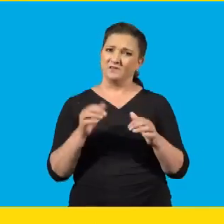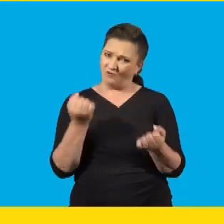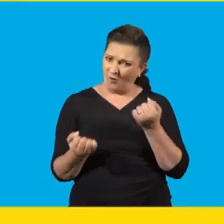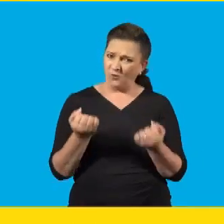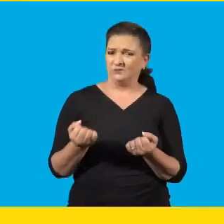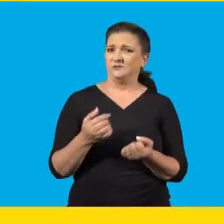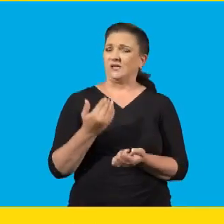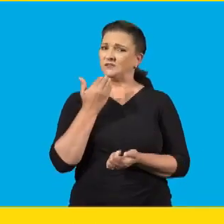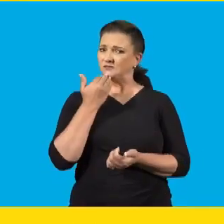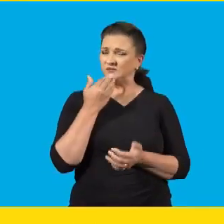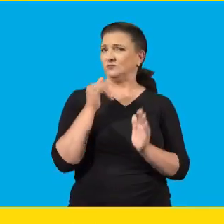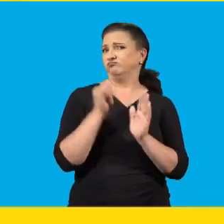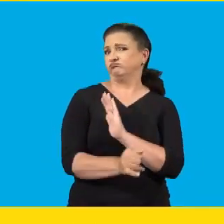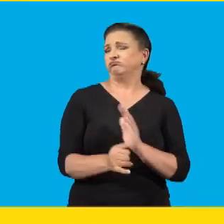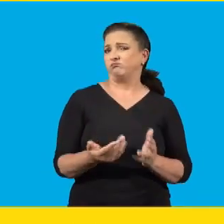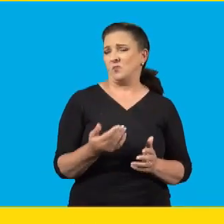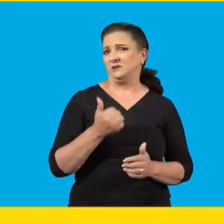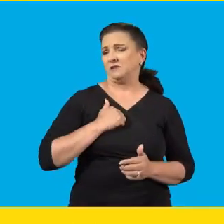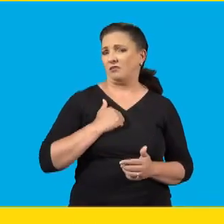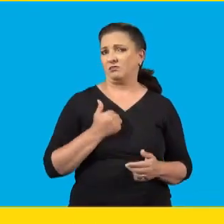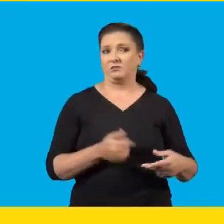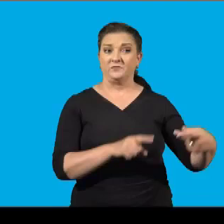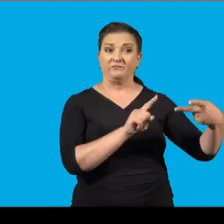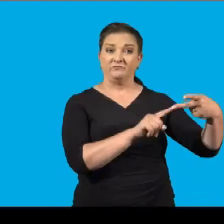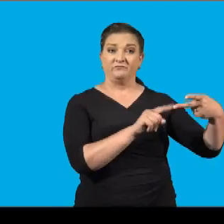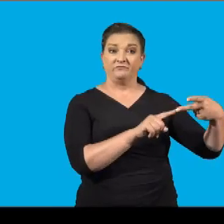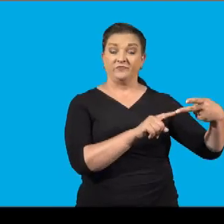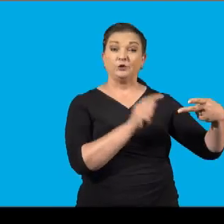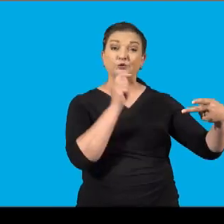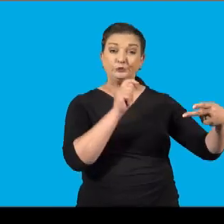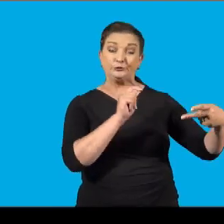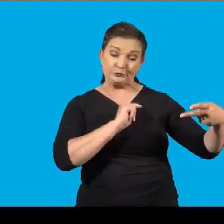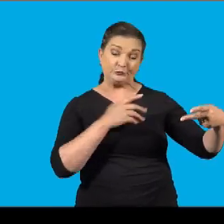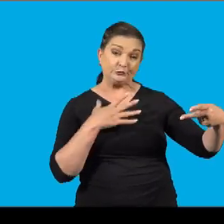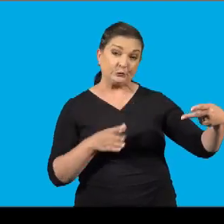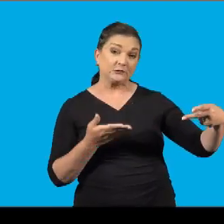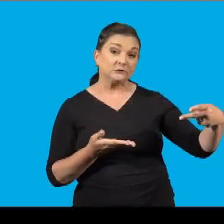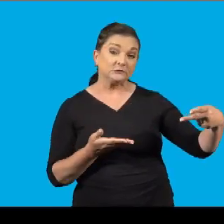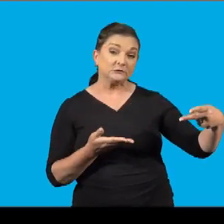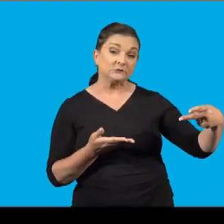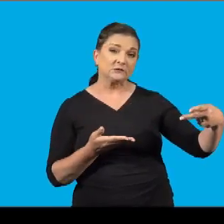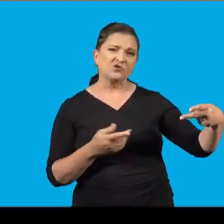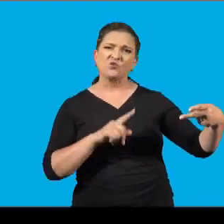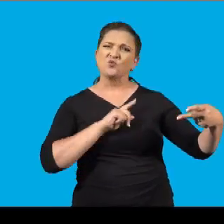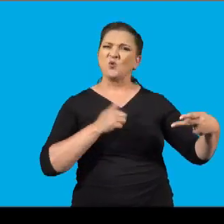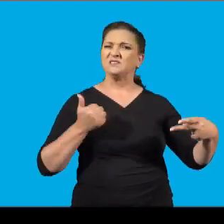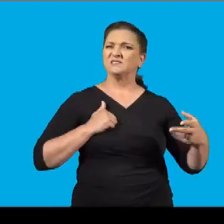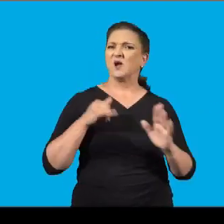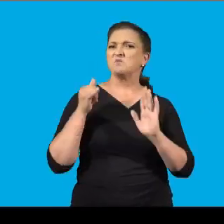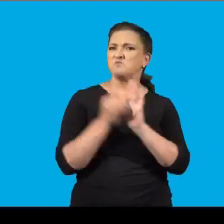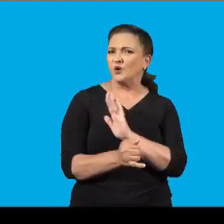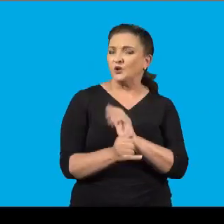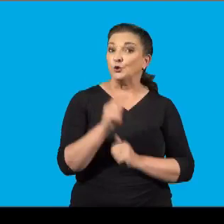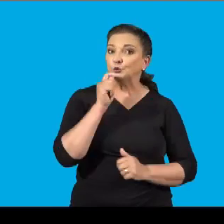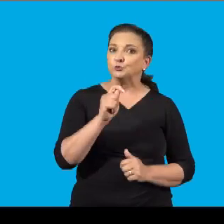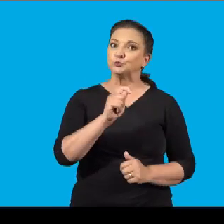know who was responsible for the murder of her son. She wanted to know the truth about the murder